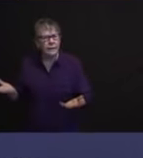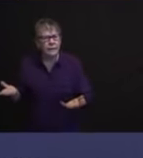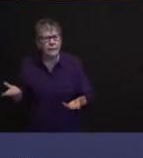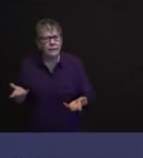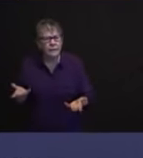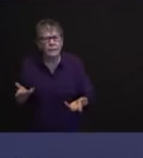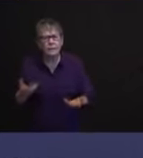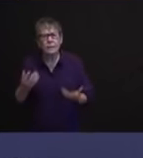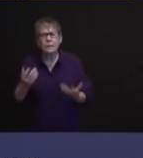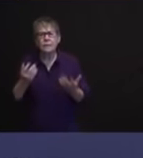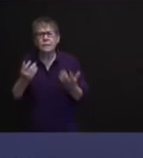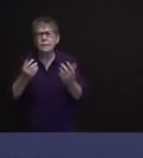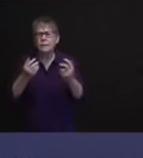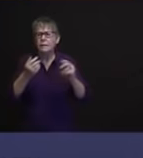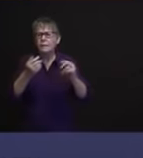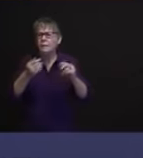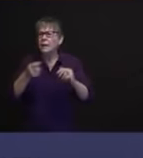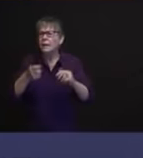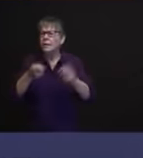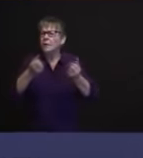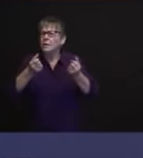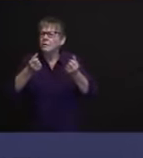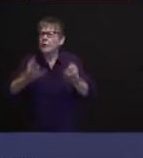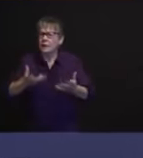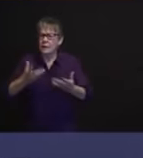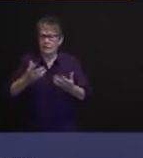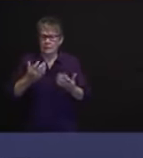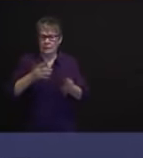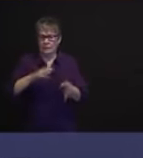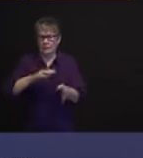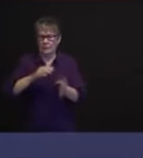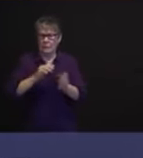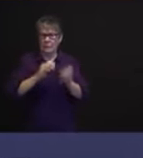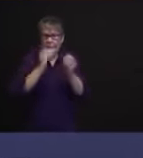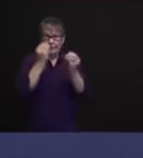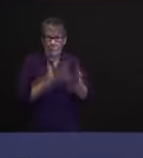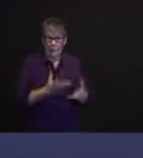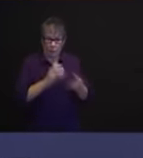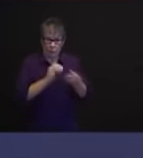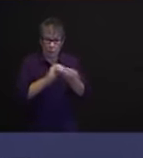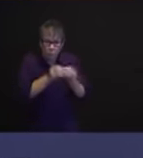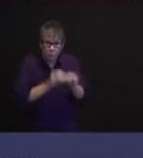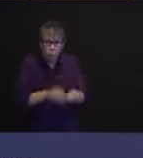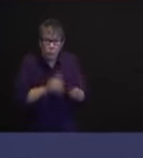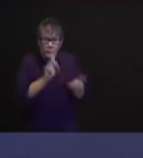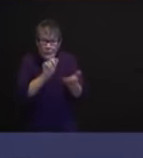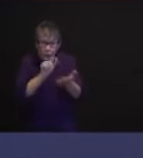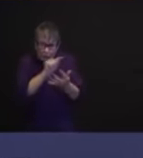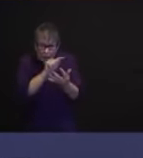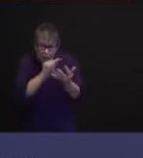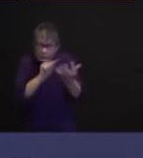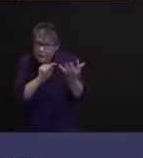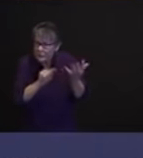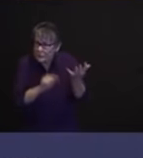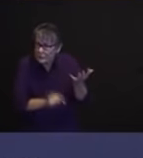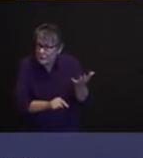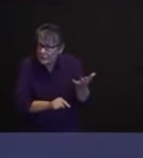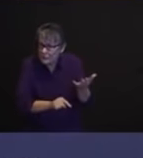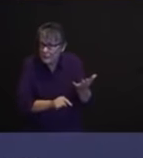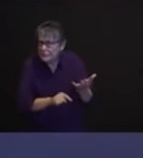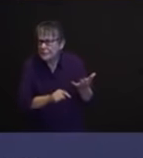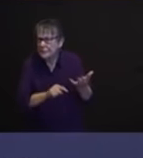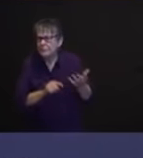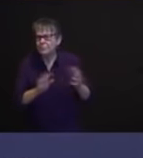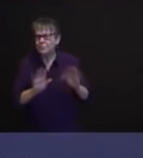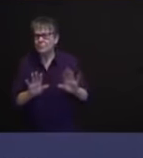concerned about a specific situation than I am about our ability to make the right call. So we know there